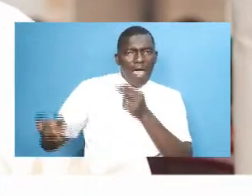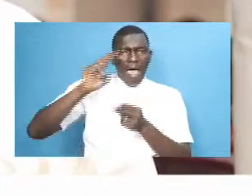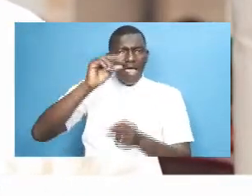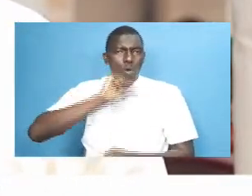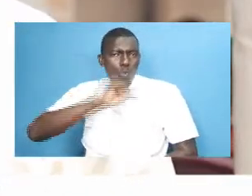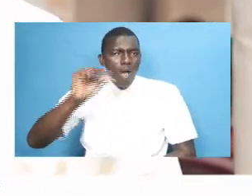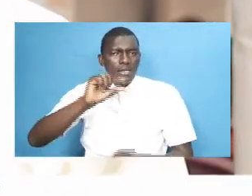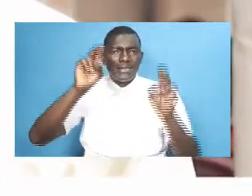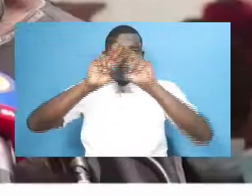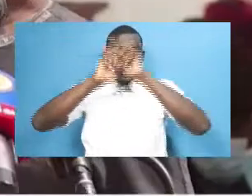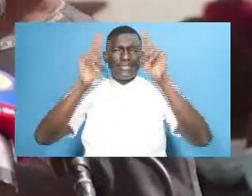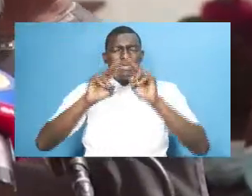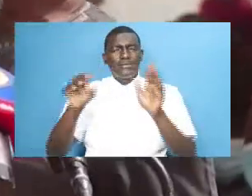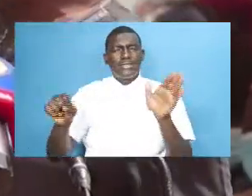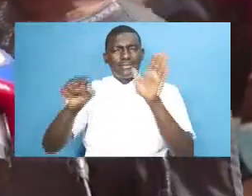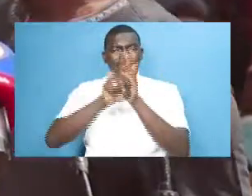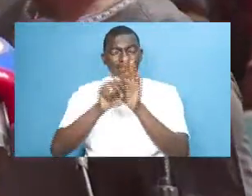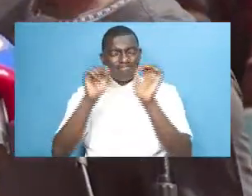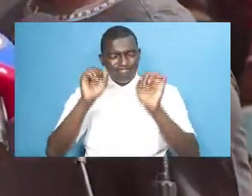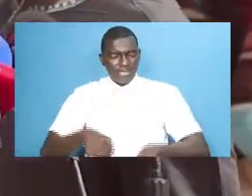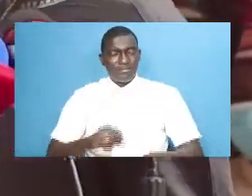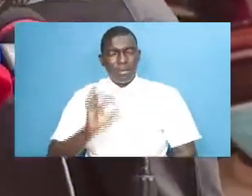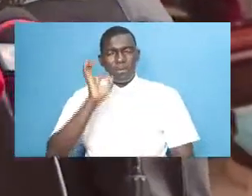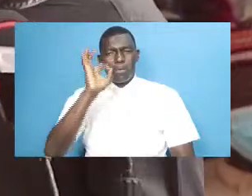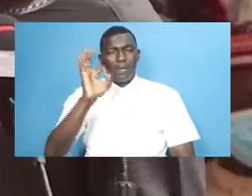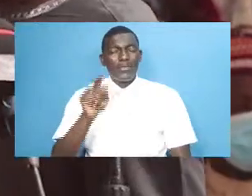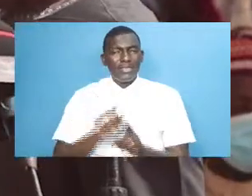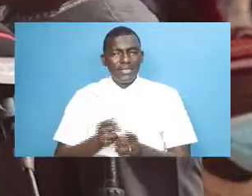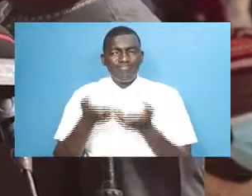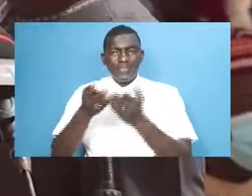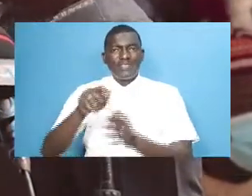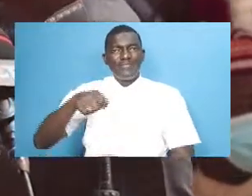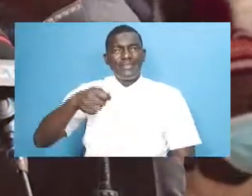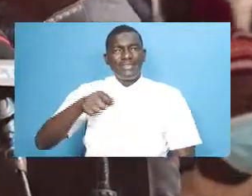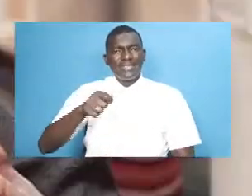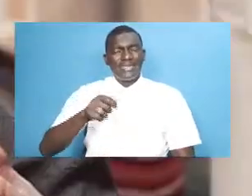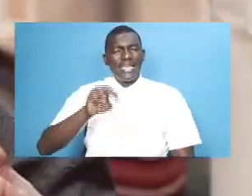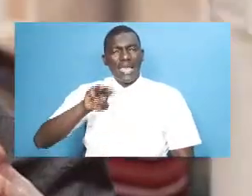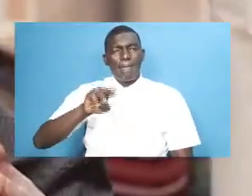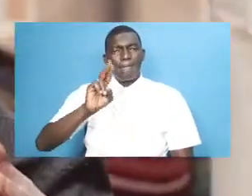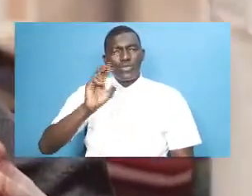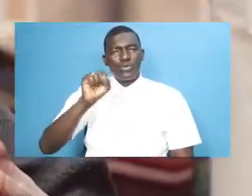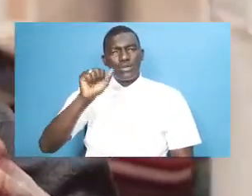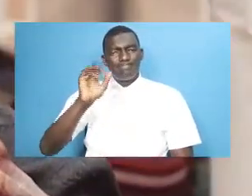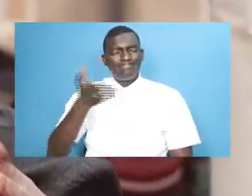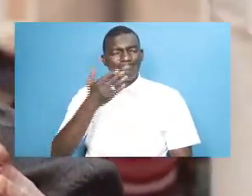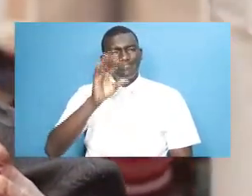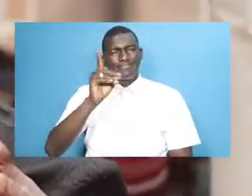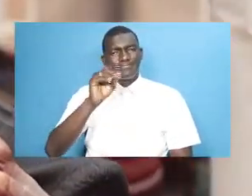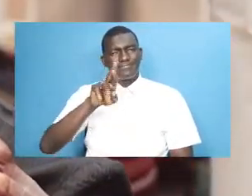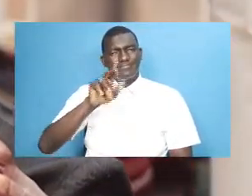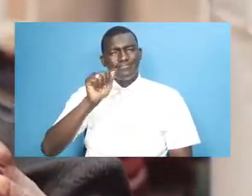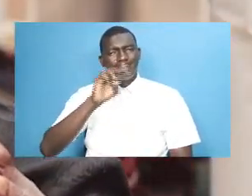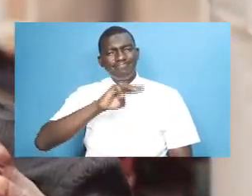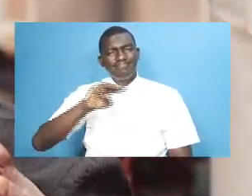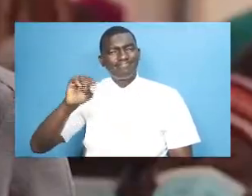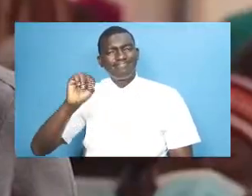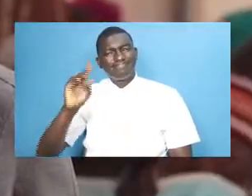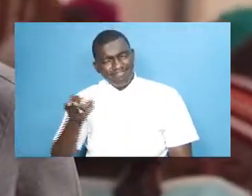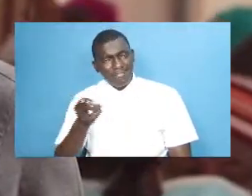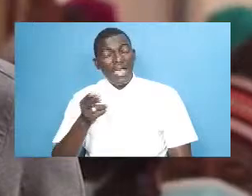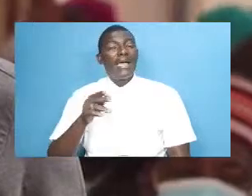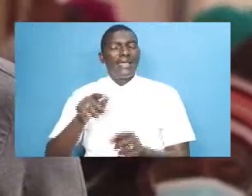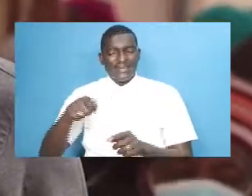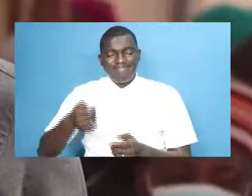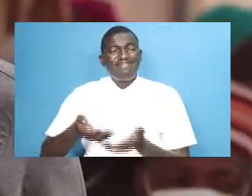international standards. Handing over the keys to Musa Drame, the Minister of Transport, Works and Infrastructure, by Lamin Job,